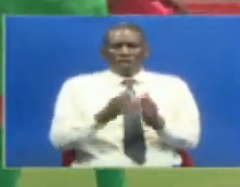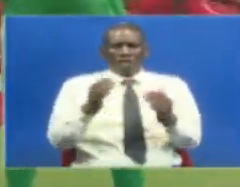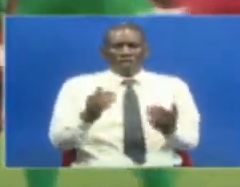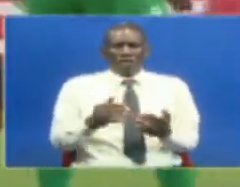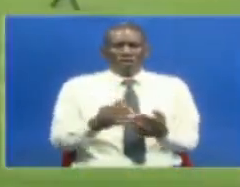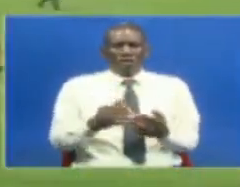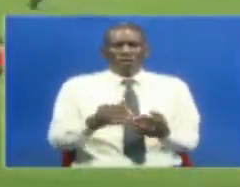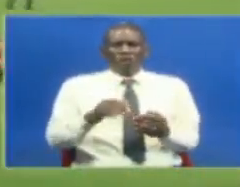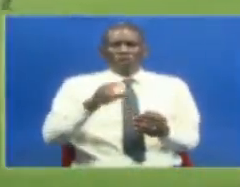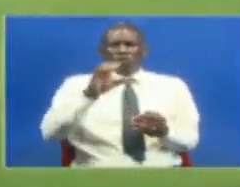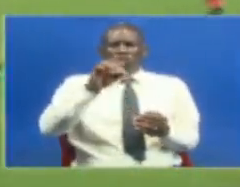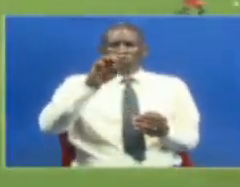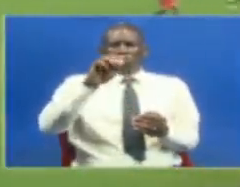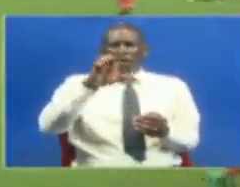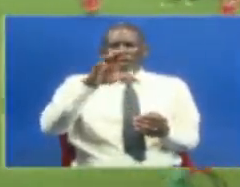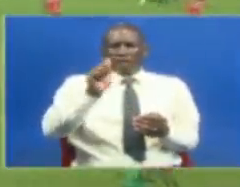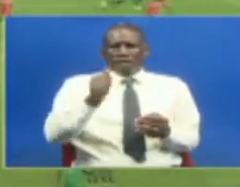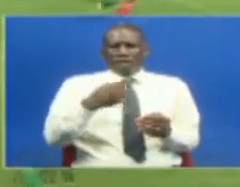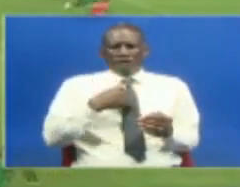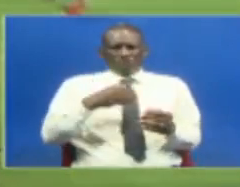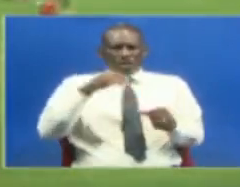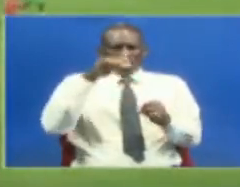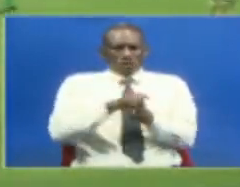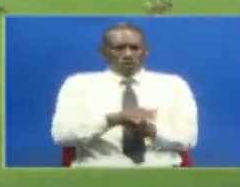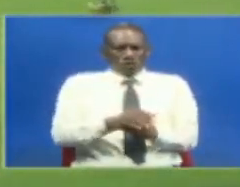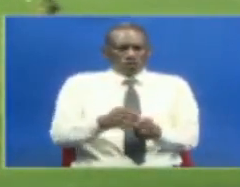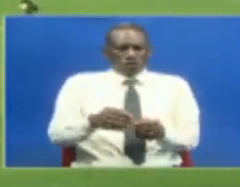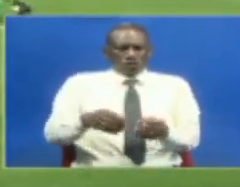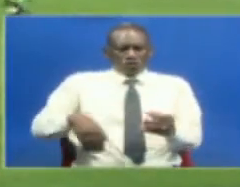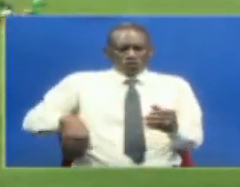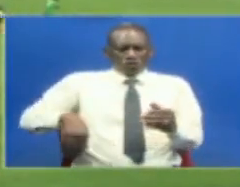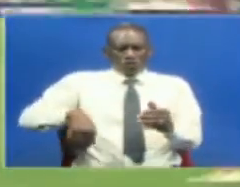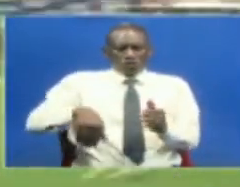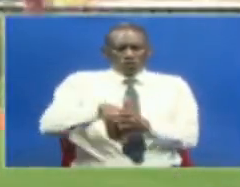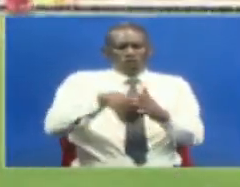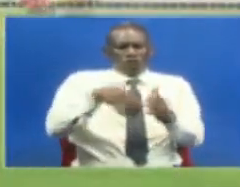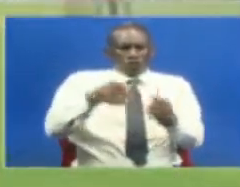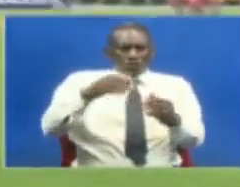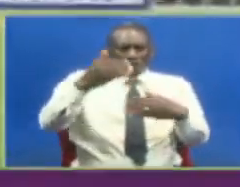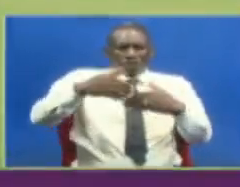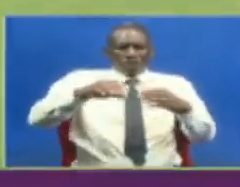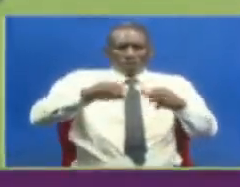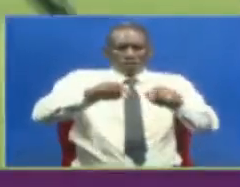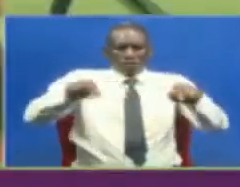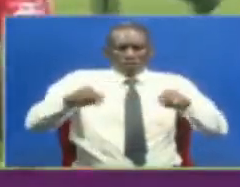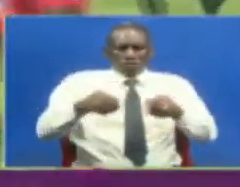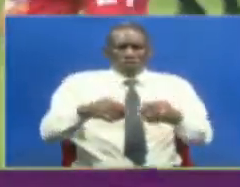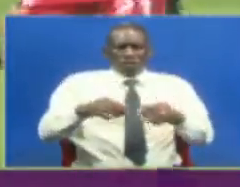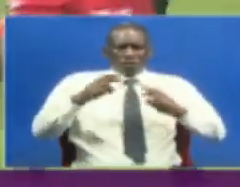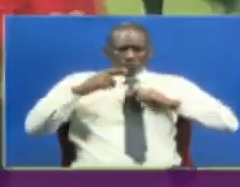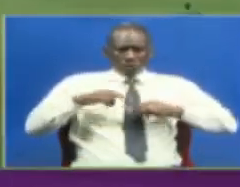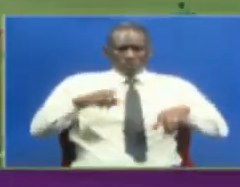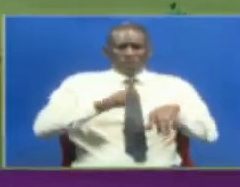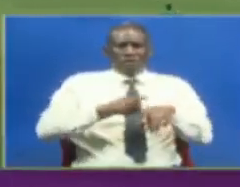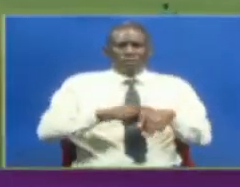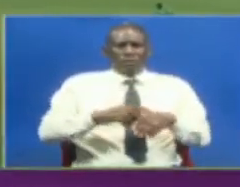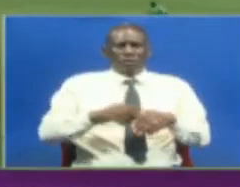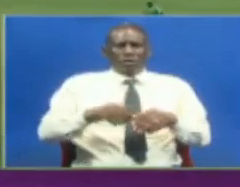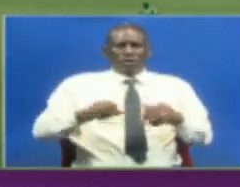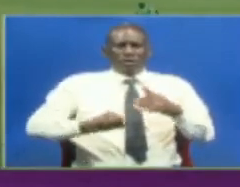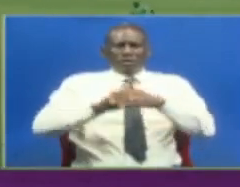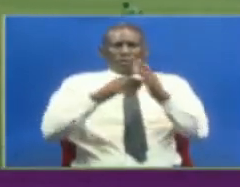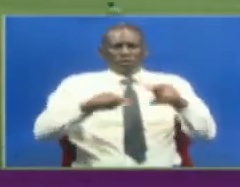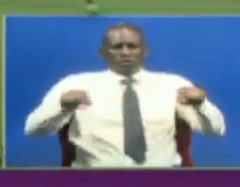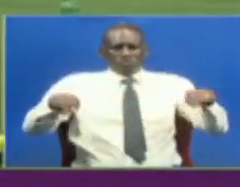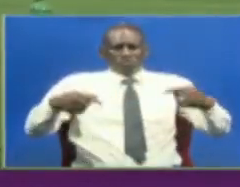Benson Omala, who had limited supply into the box. During halftime, fans from both sides clashed temporarily with projectiles